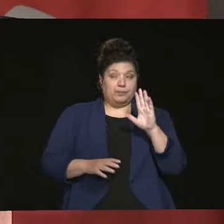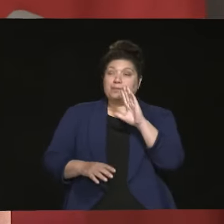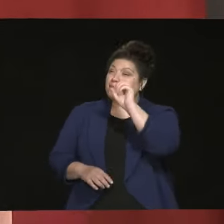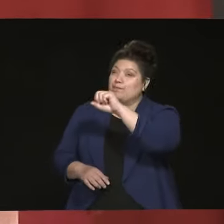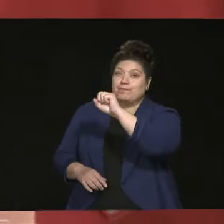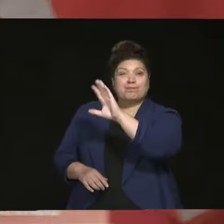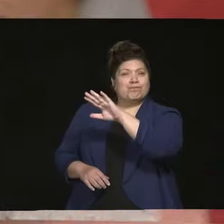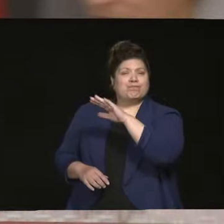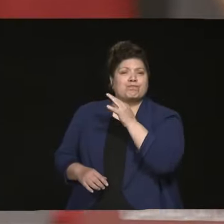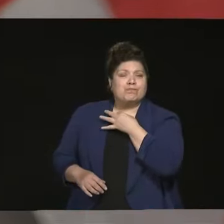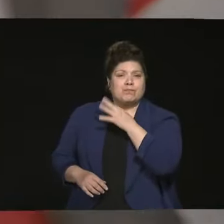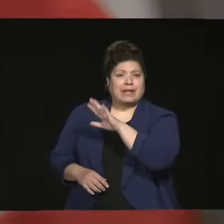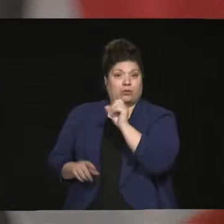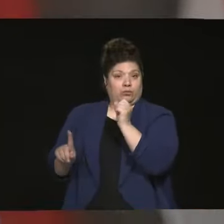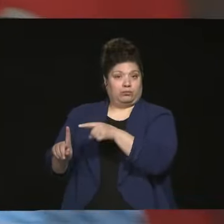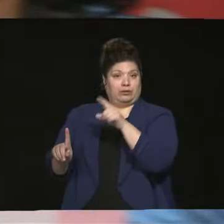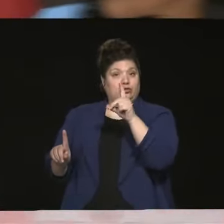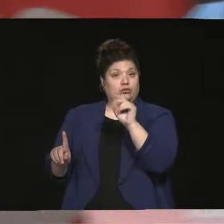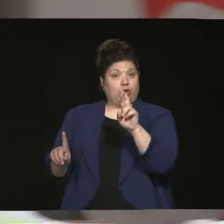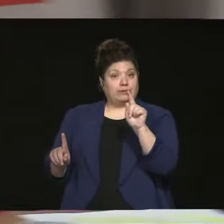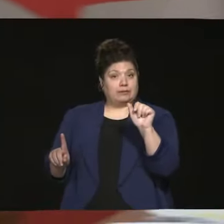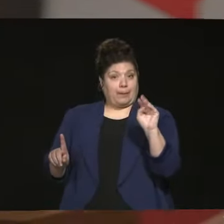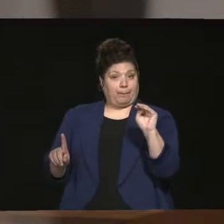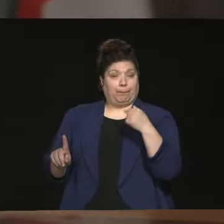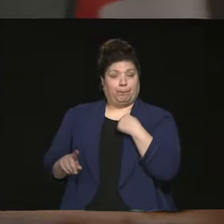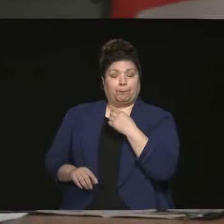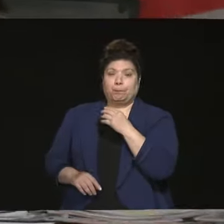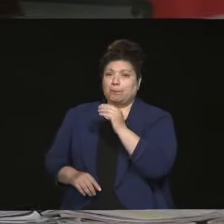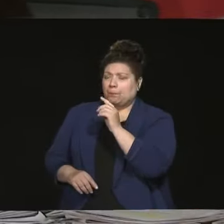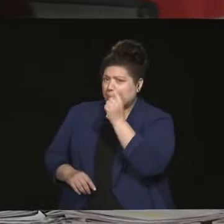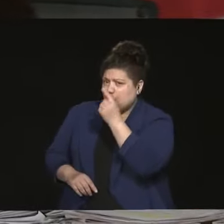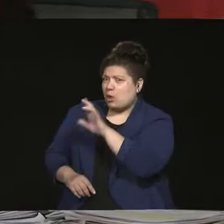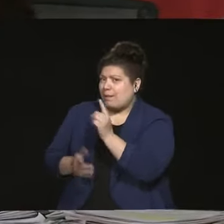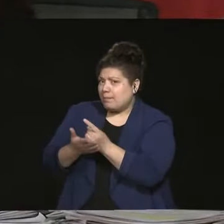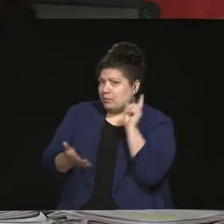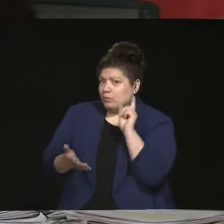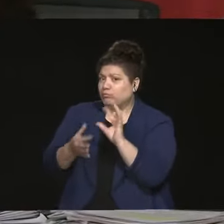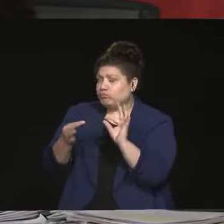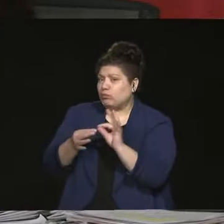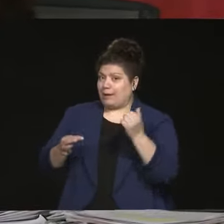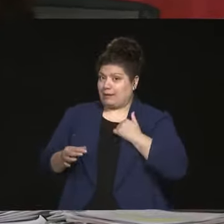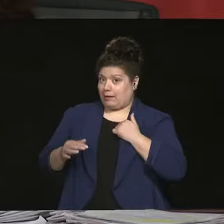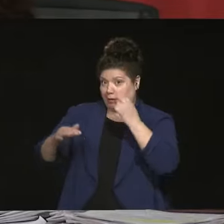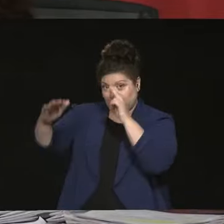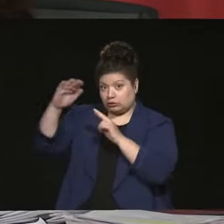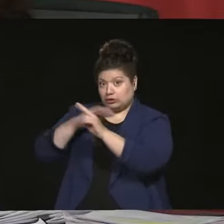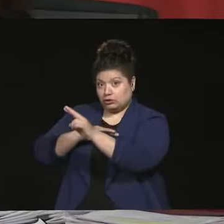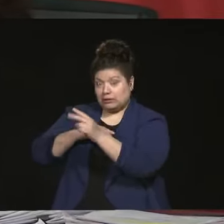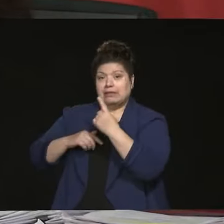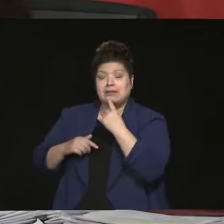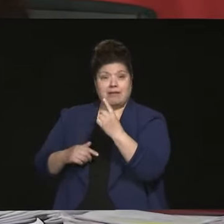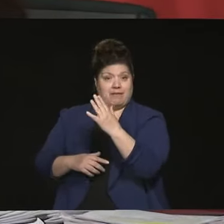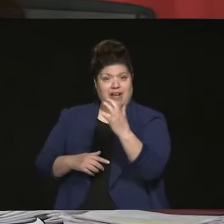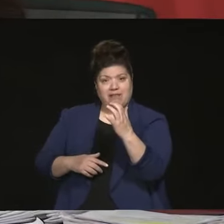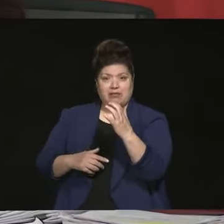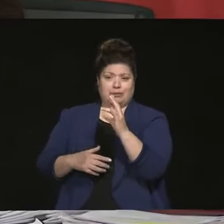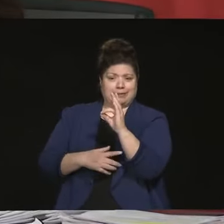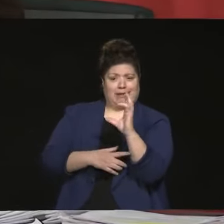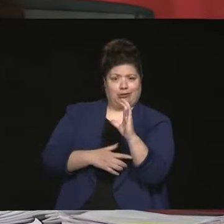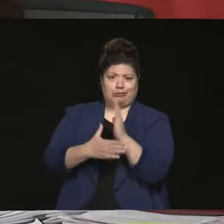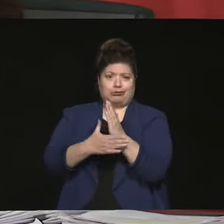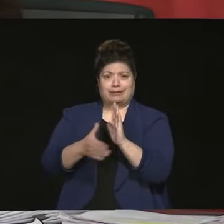Tam. Last week you said that according to Canada's prediction, there would be between 500 and 700 deaths by today. We